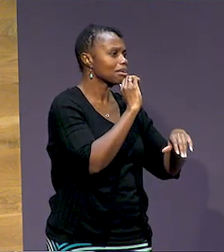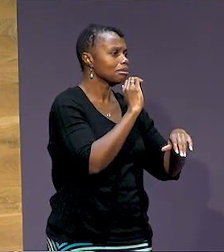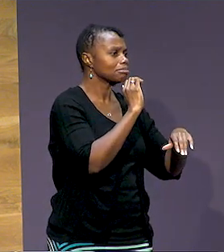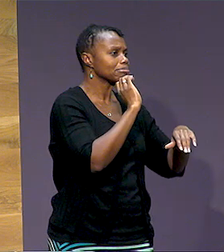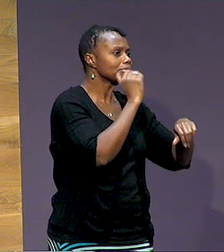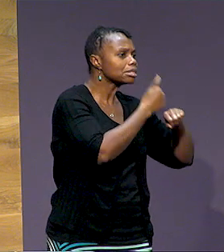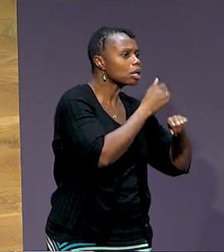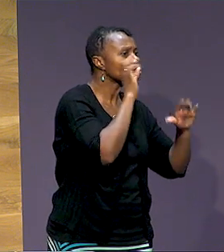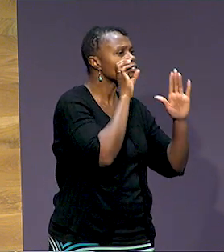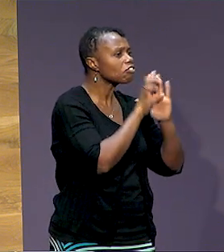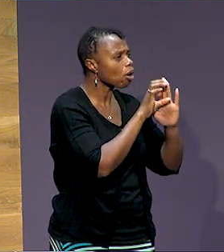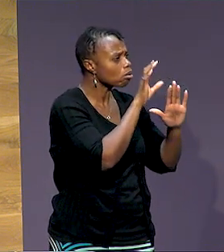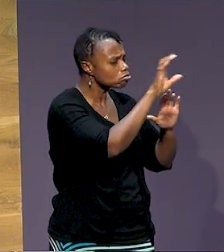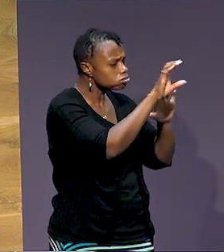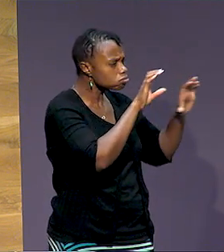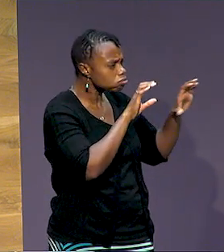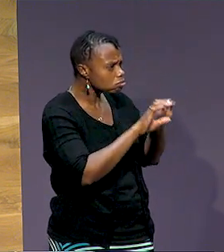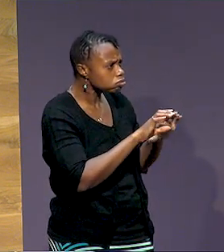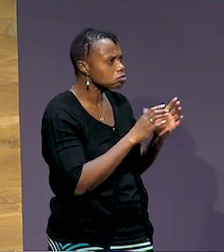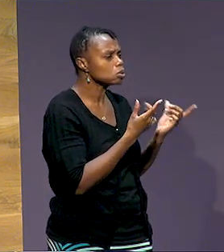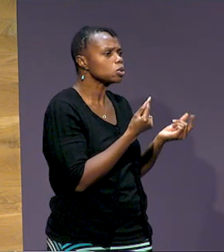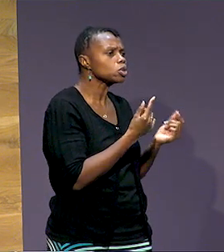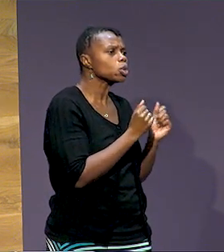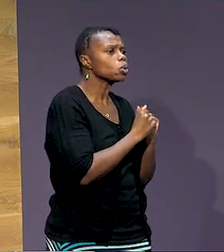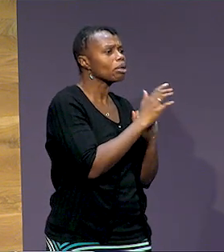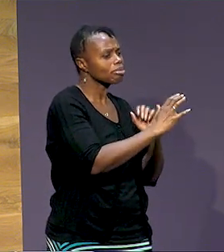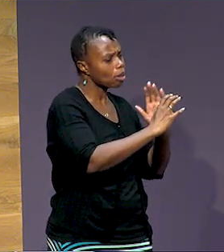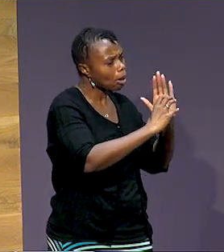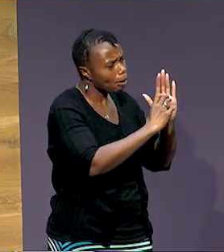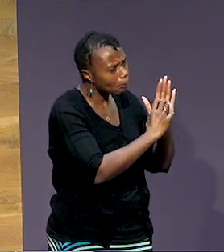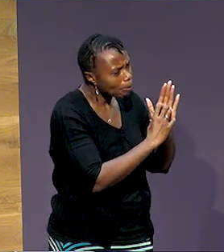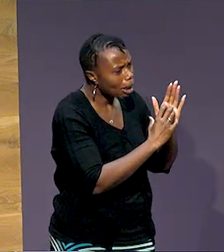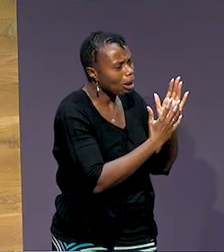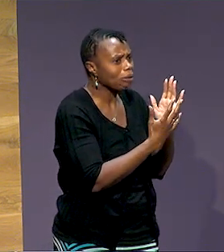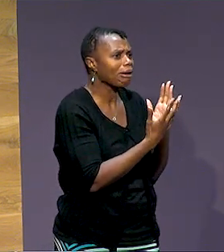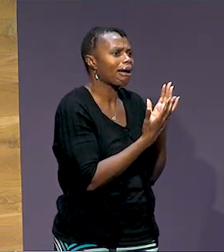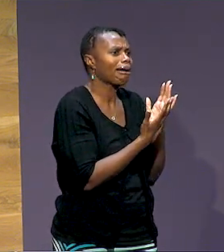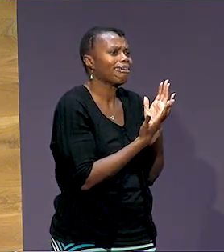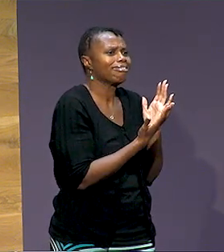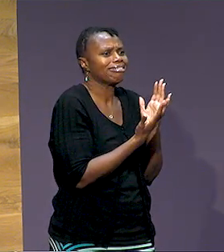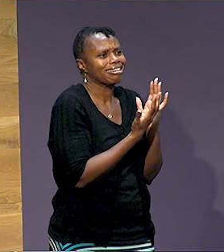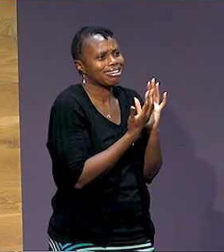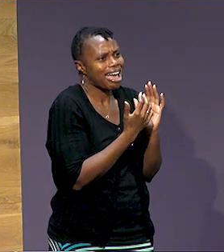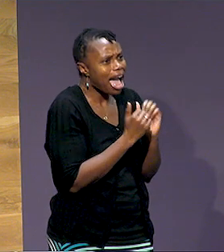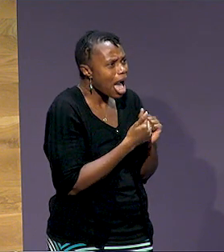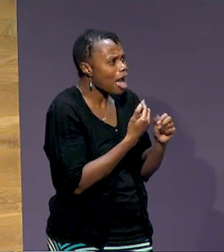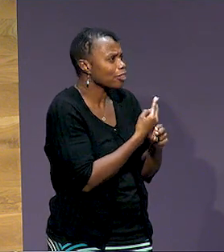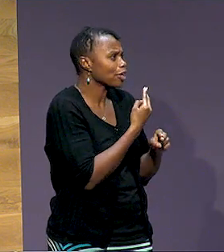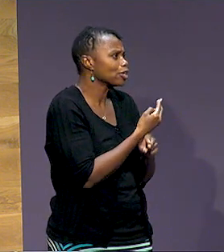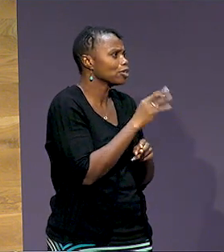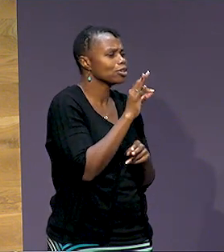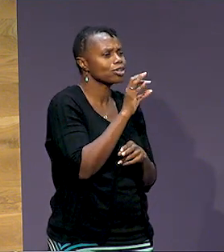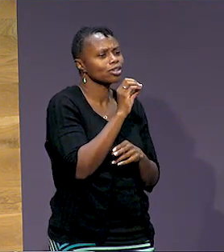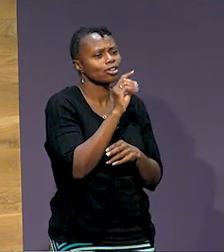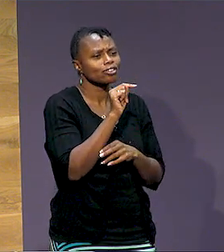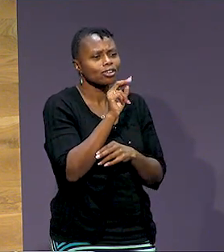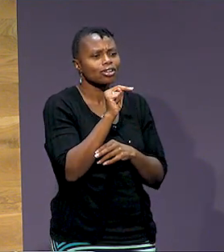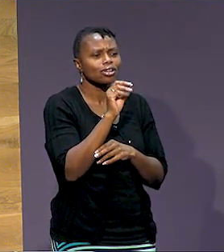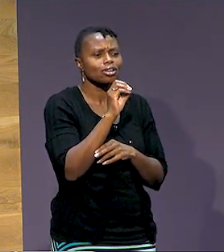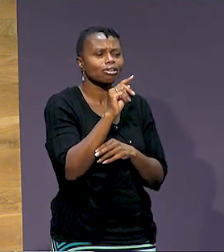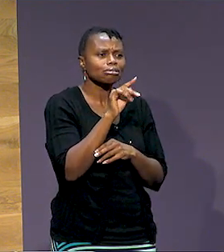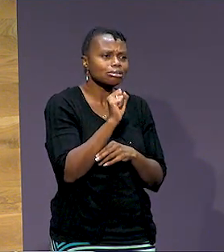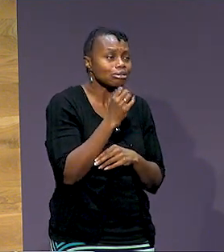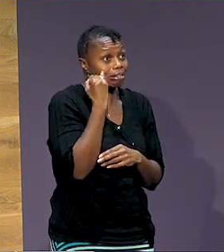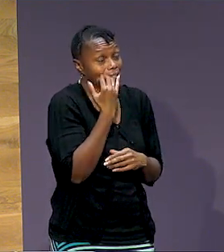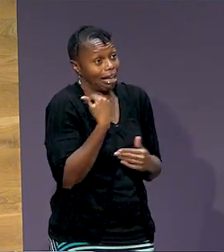photos and what they're doing with their paragraph breaks and how they're using footnotes if they have them, or those sorts of things,